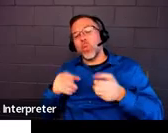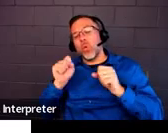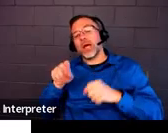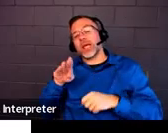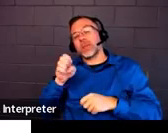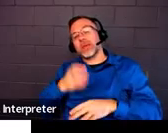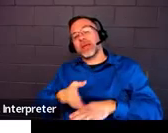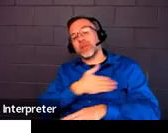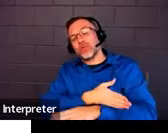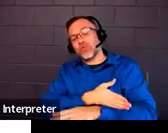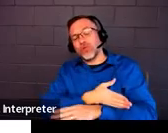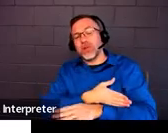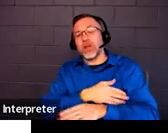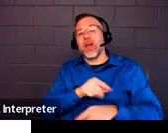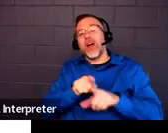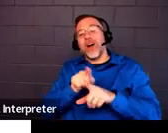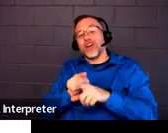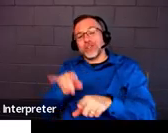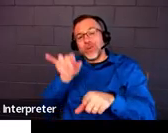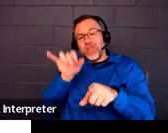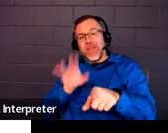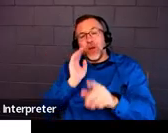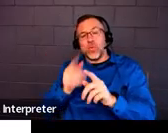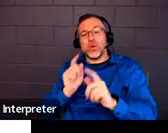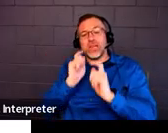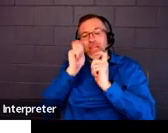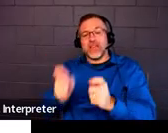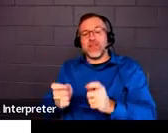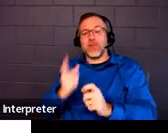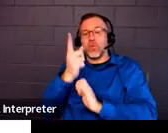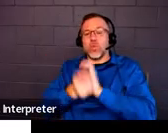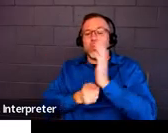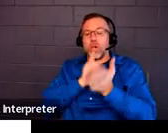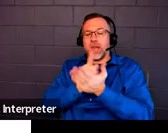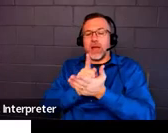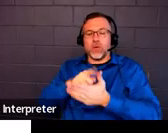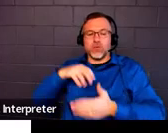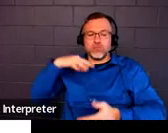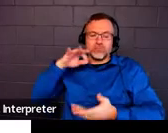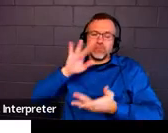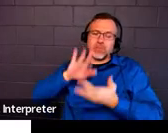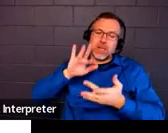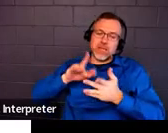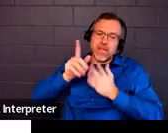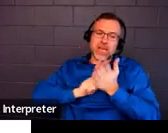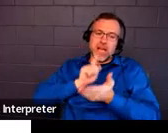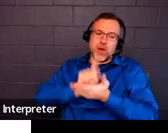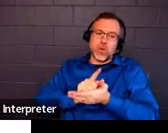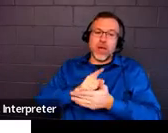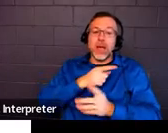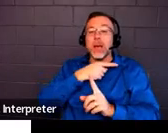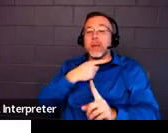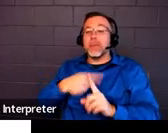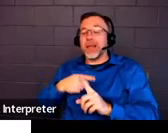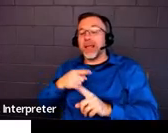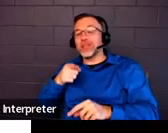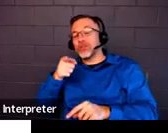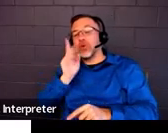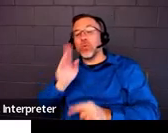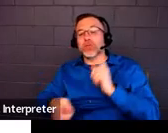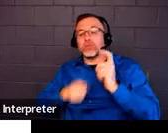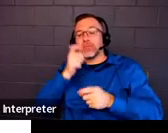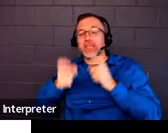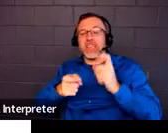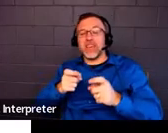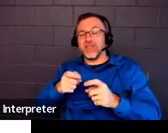also lead you to a contact hour, and you will get all sorts of what I call party favors. Other people might disagree,